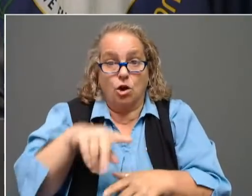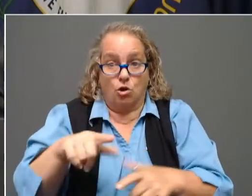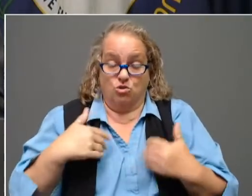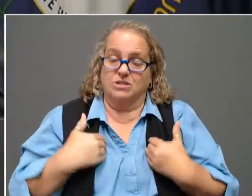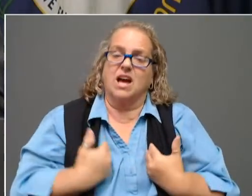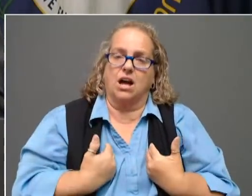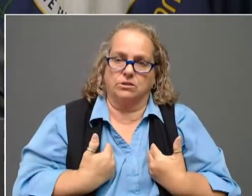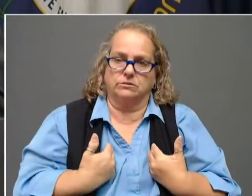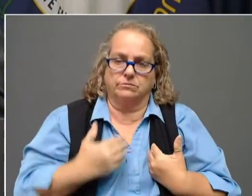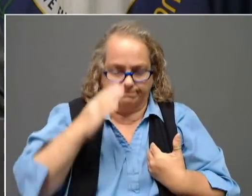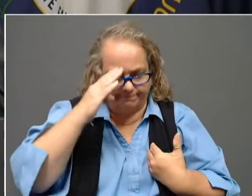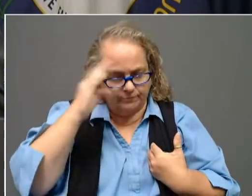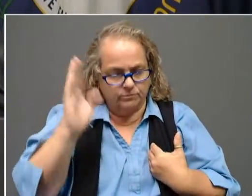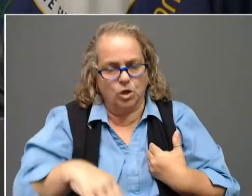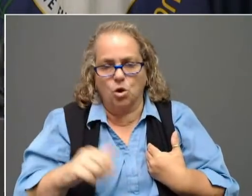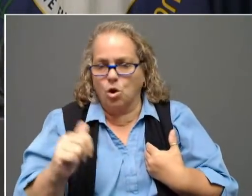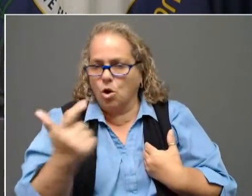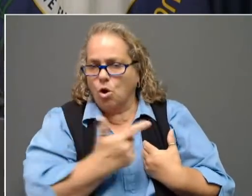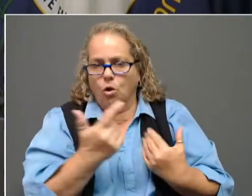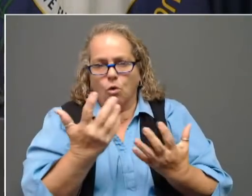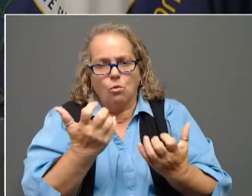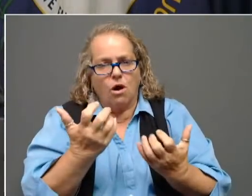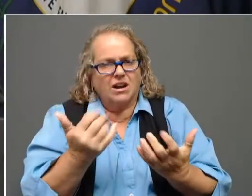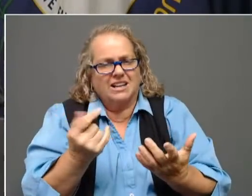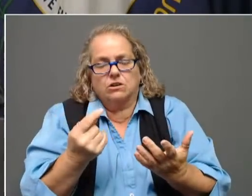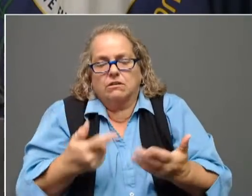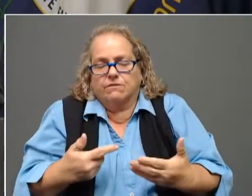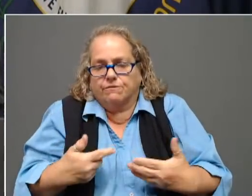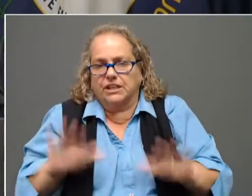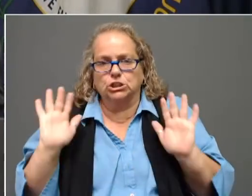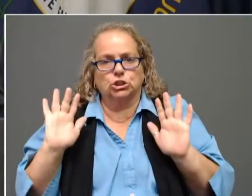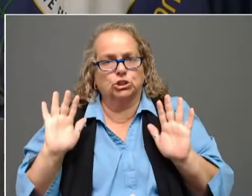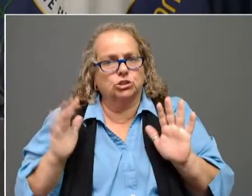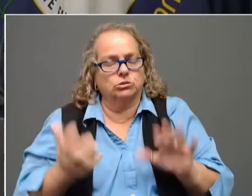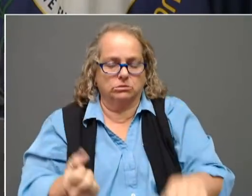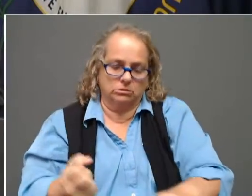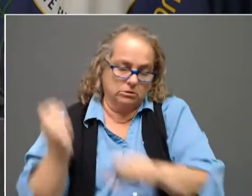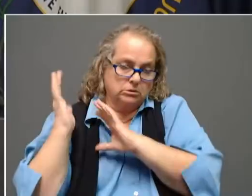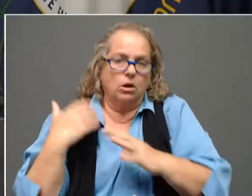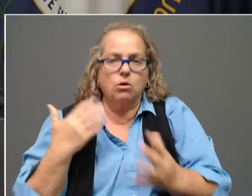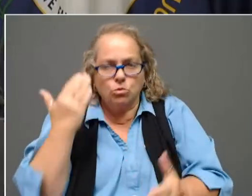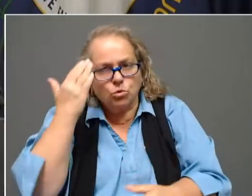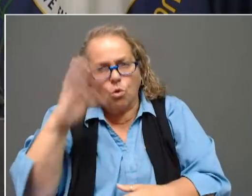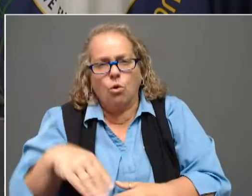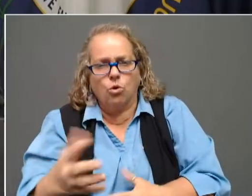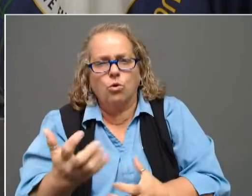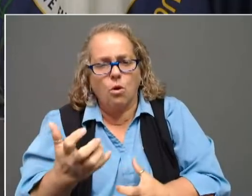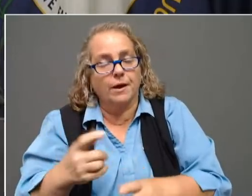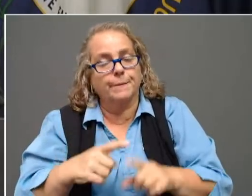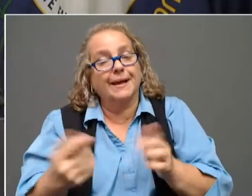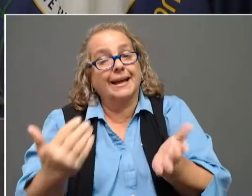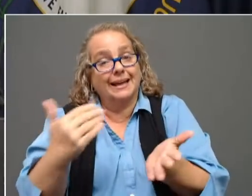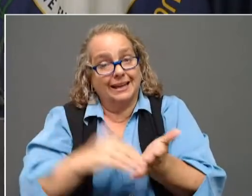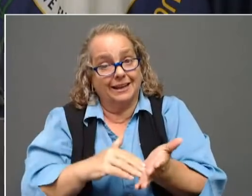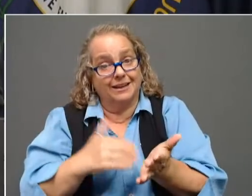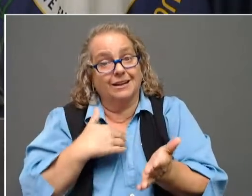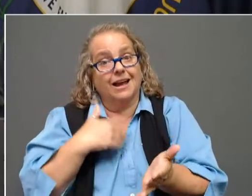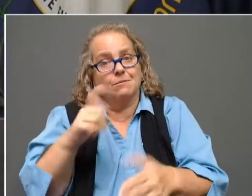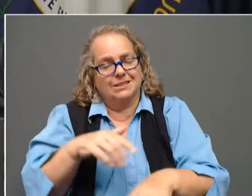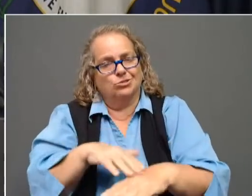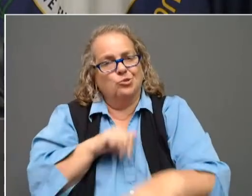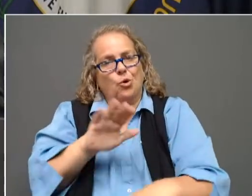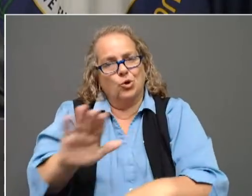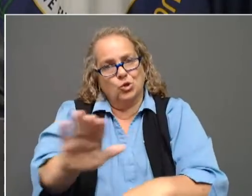and all of us want this to be behind us. But we need to call again upon your professionalism and dedication